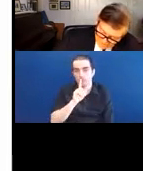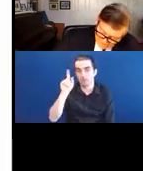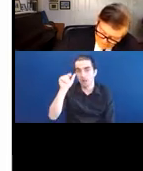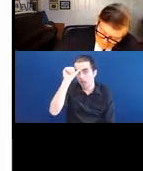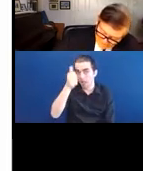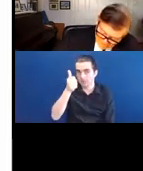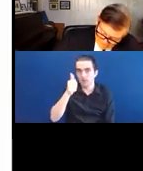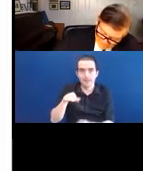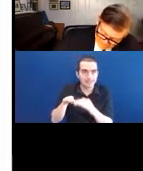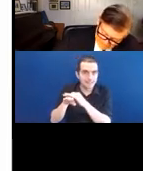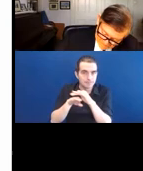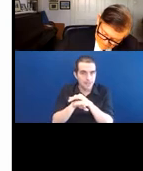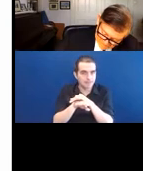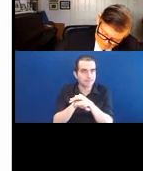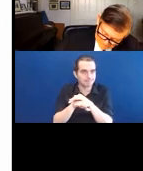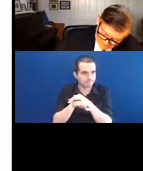In